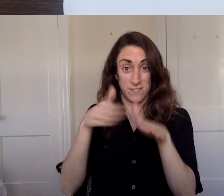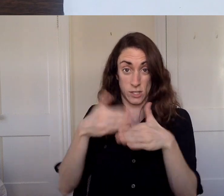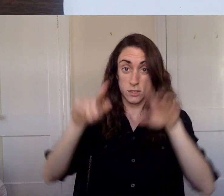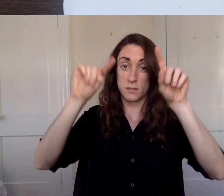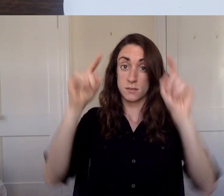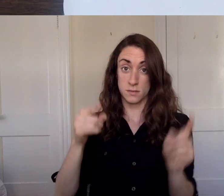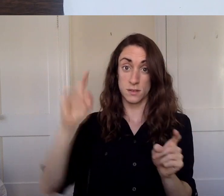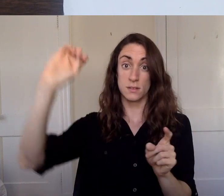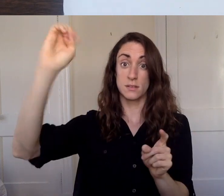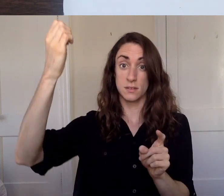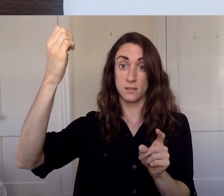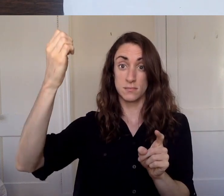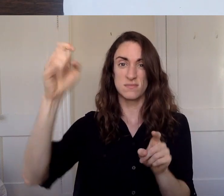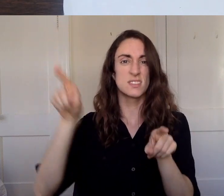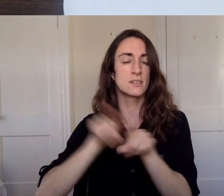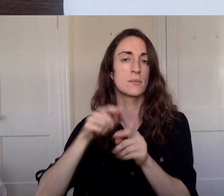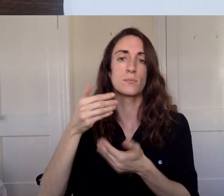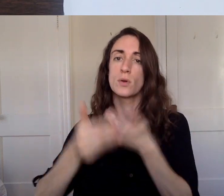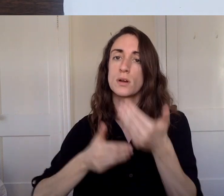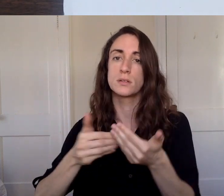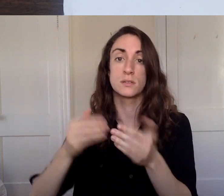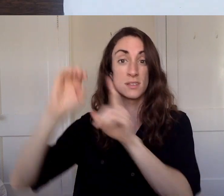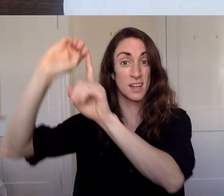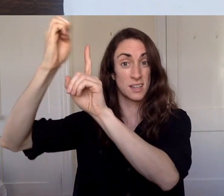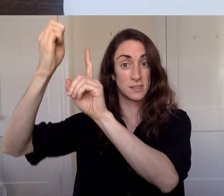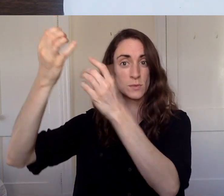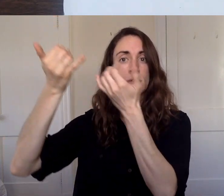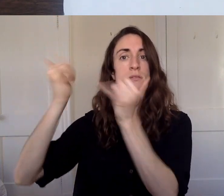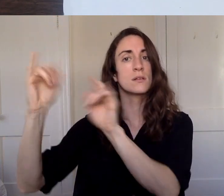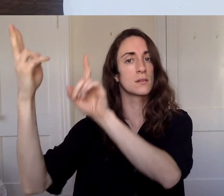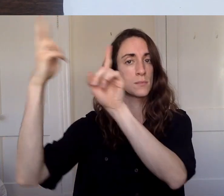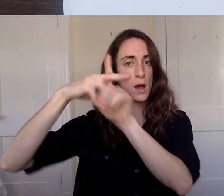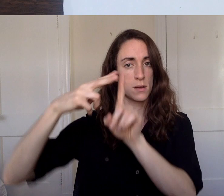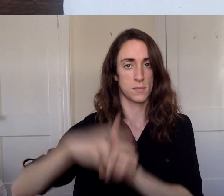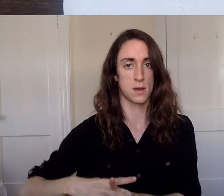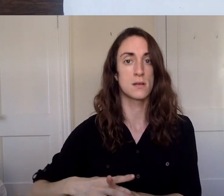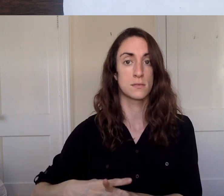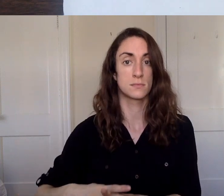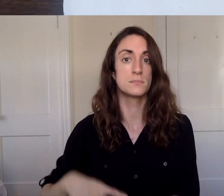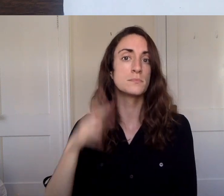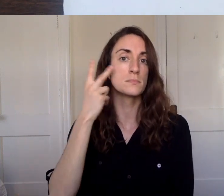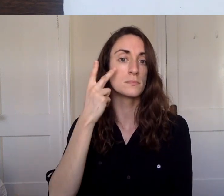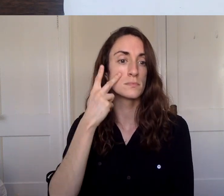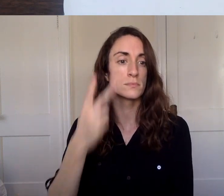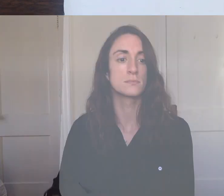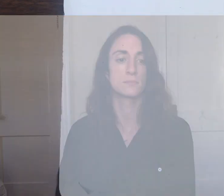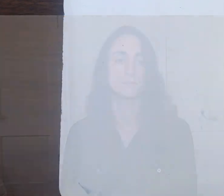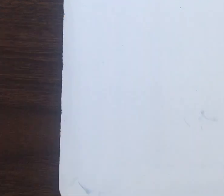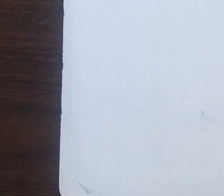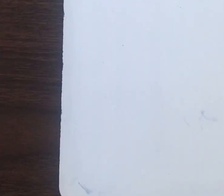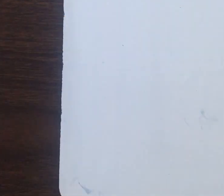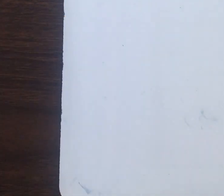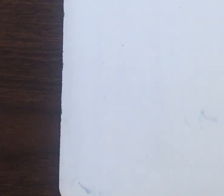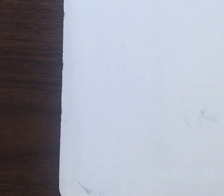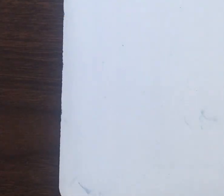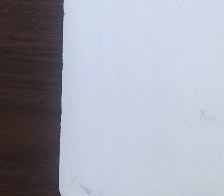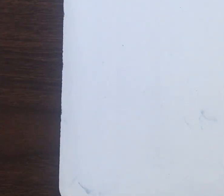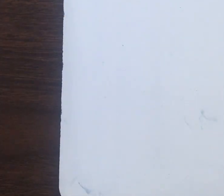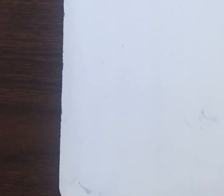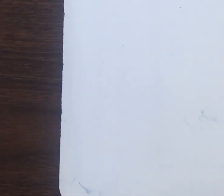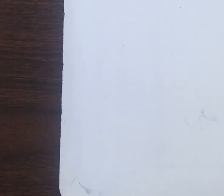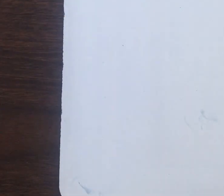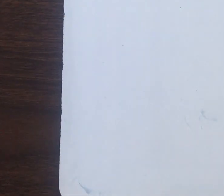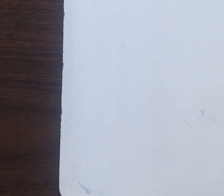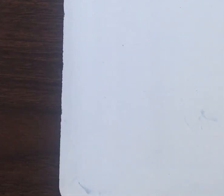Similarly, in a rational expression like this, with both numerator and denominator raised to powers, and then the whole quantity raised to a power, that outside exponent will apply to numerator